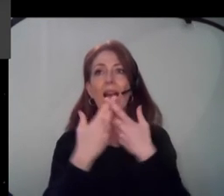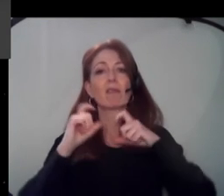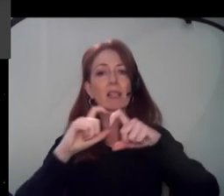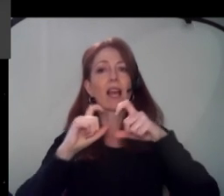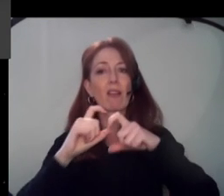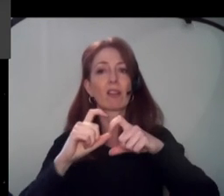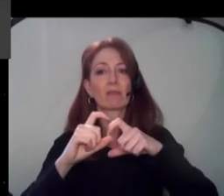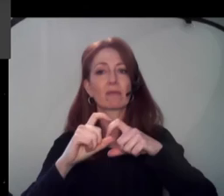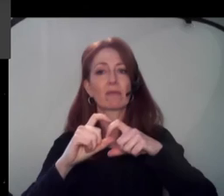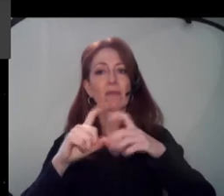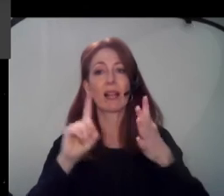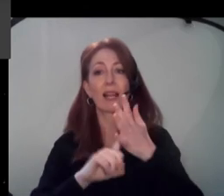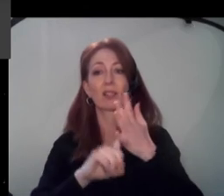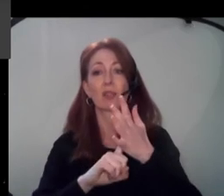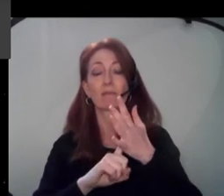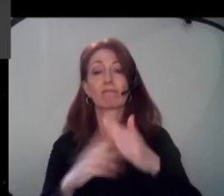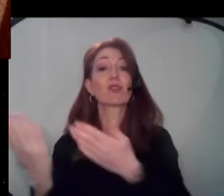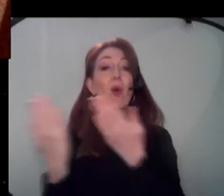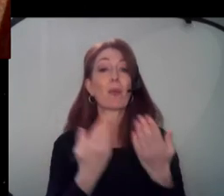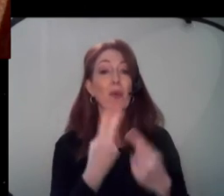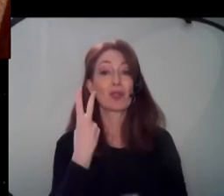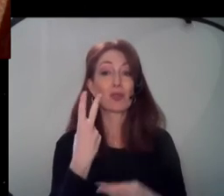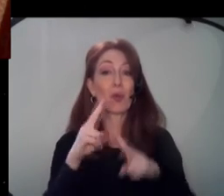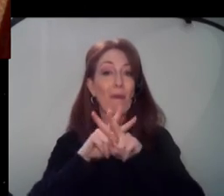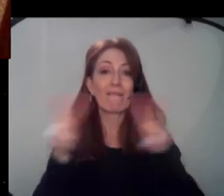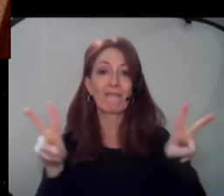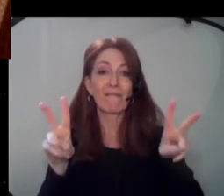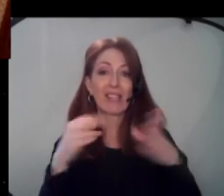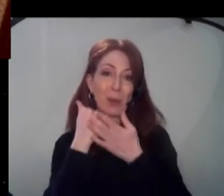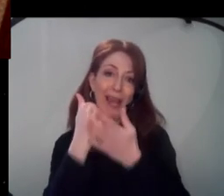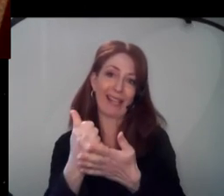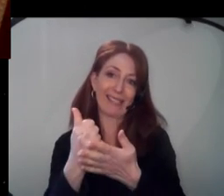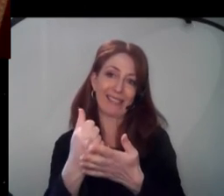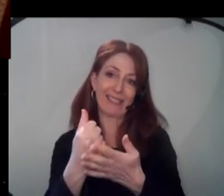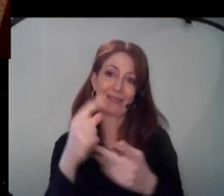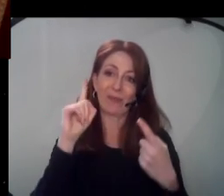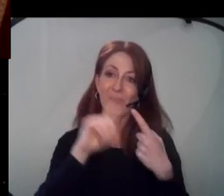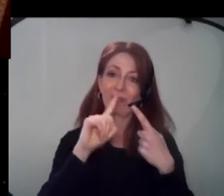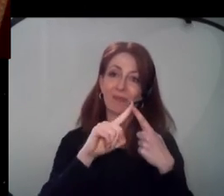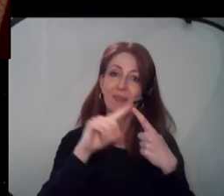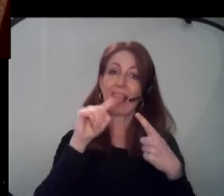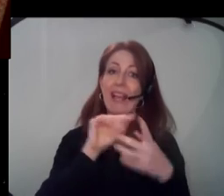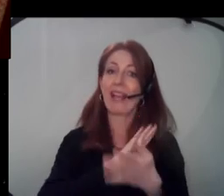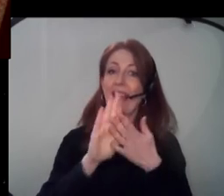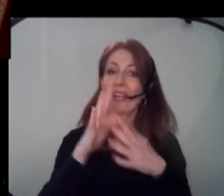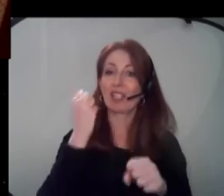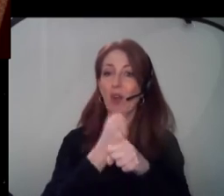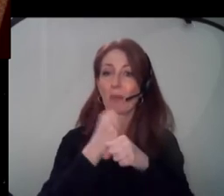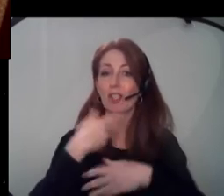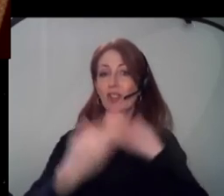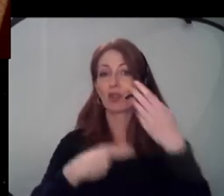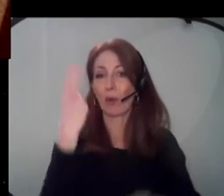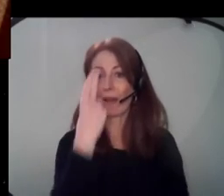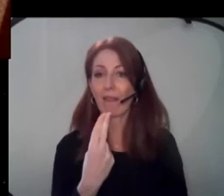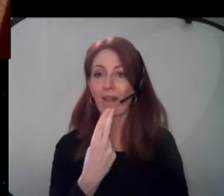I brought actually two visual aids for this. So the first I have is, this is E.H. Gombrich's Story of Art. Now, any art history